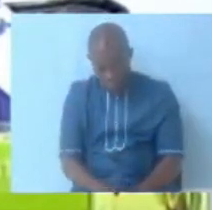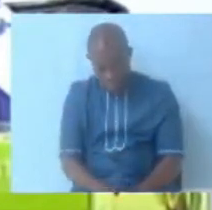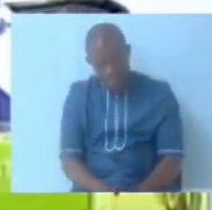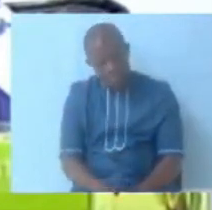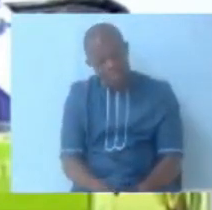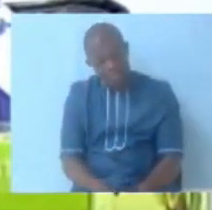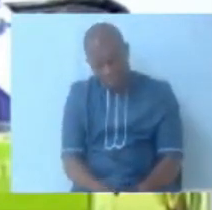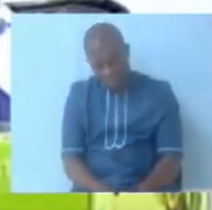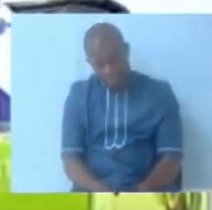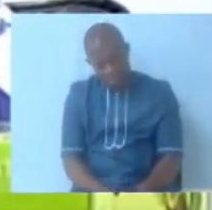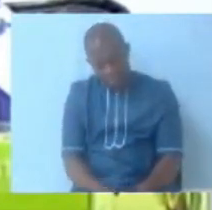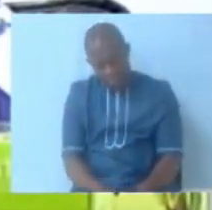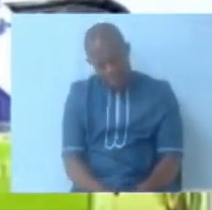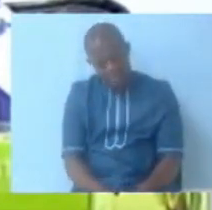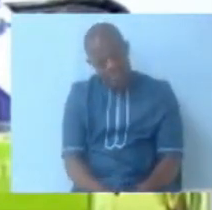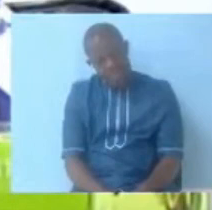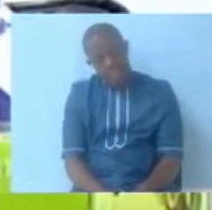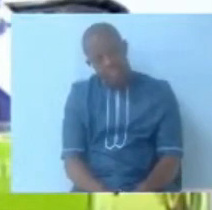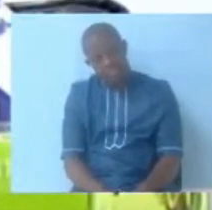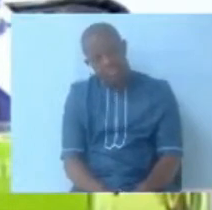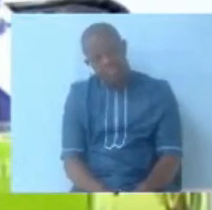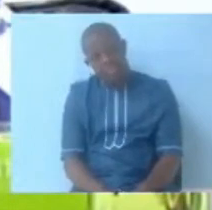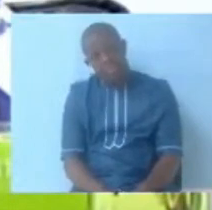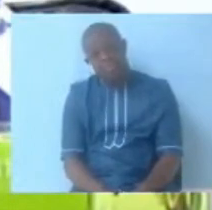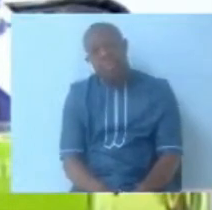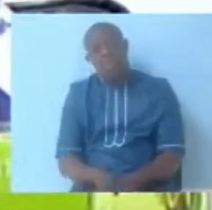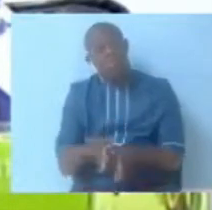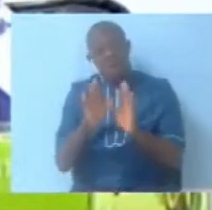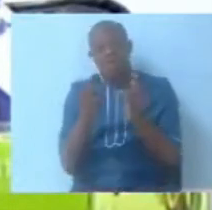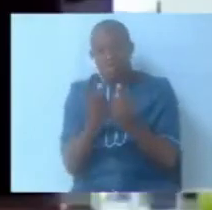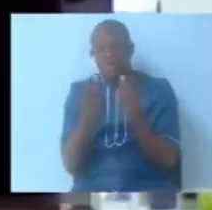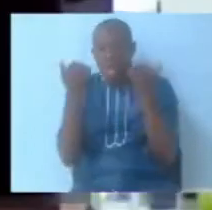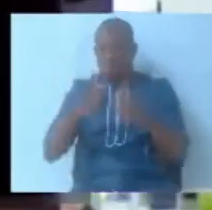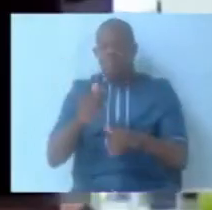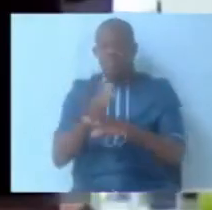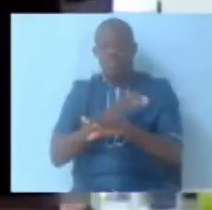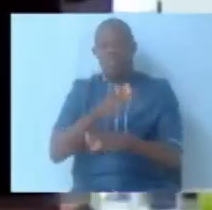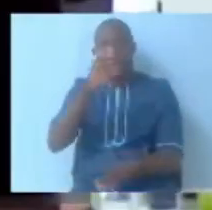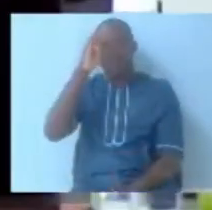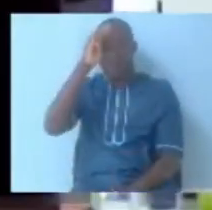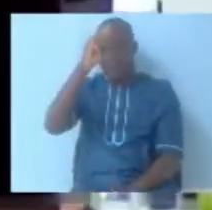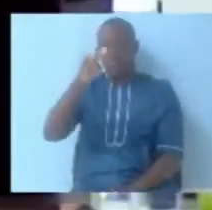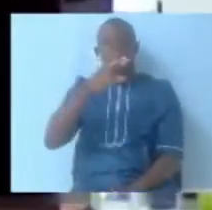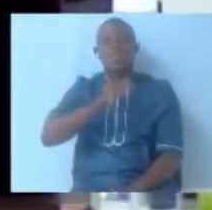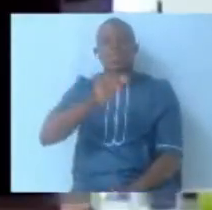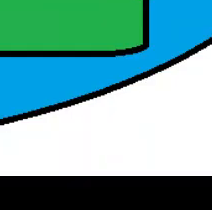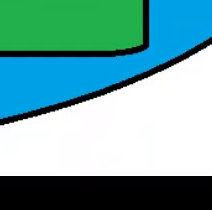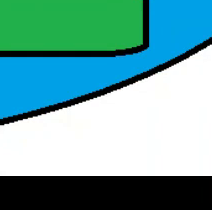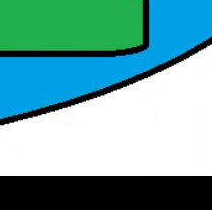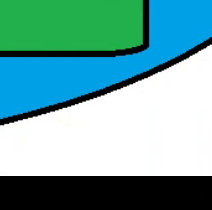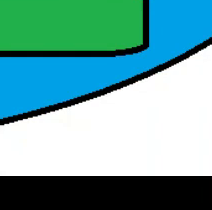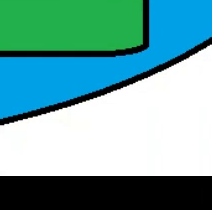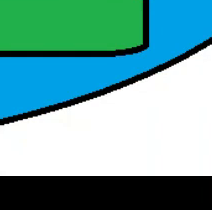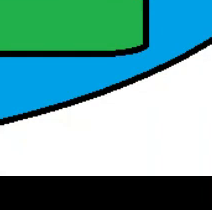Okay, thank you very much, Mr. Touray. I believe it's now time for the break.